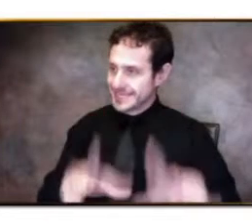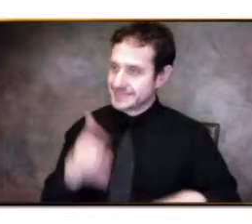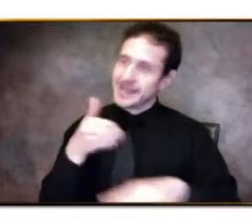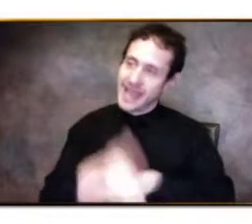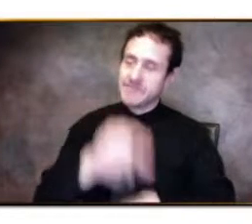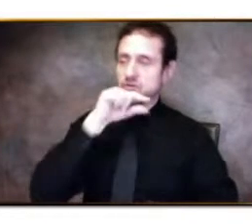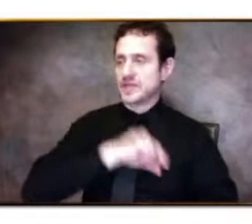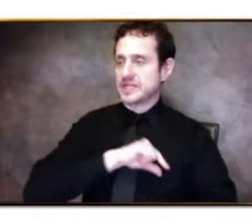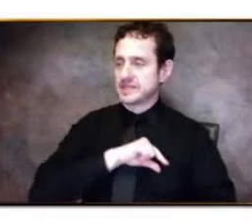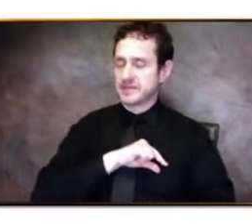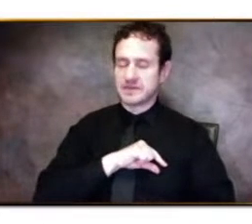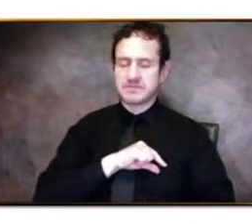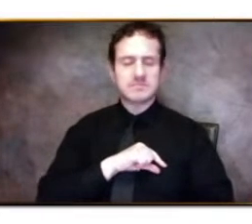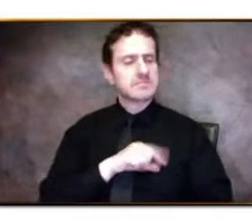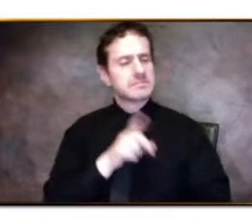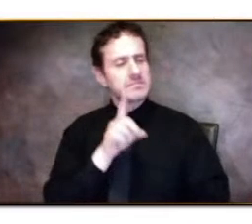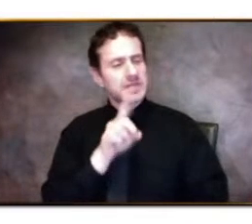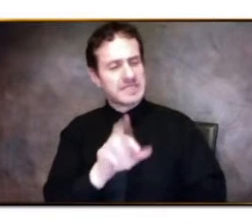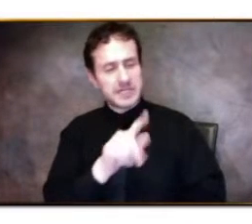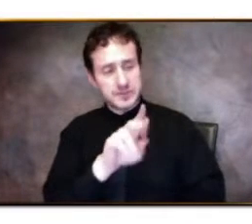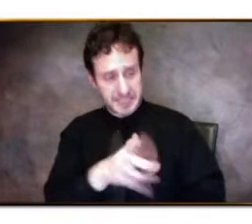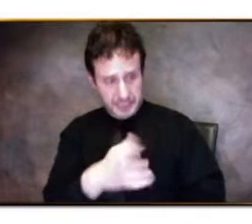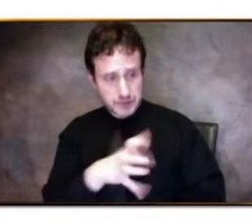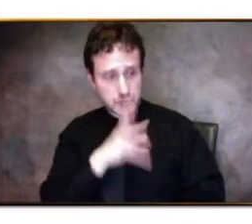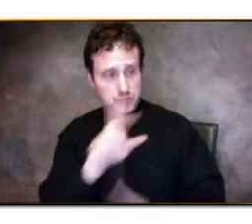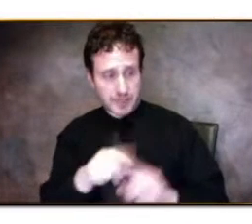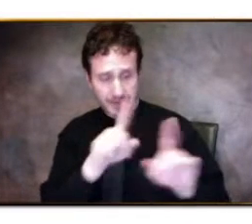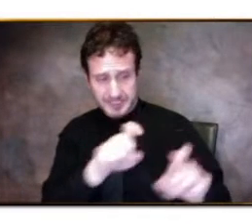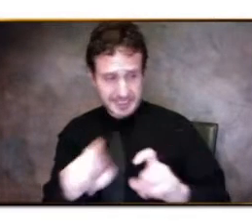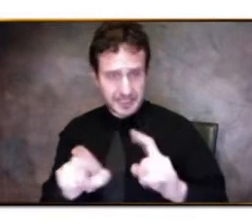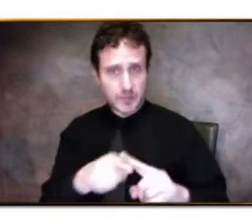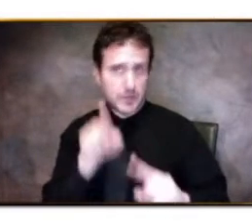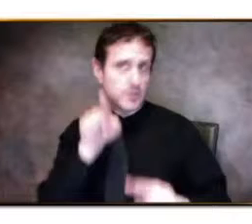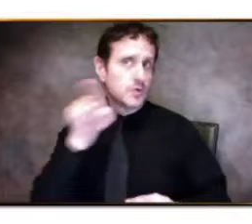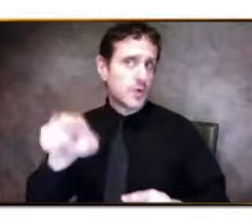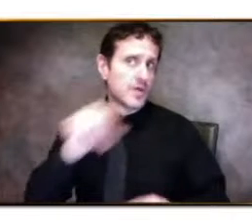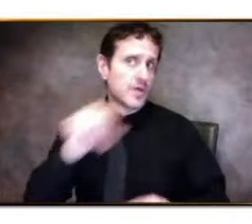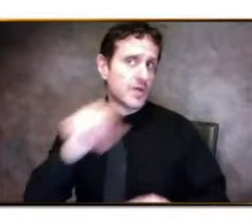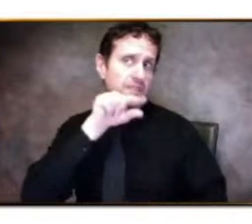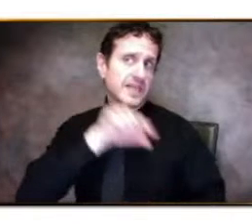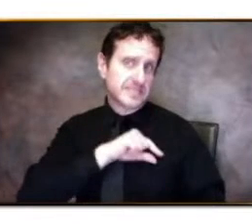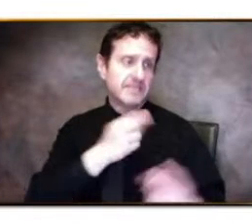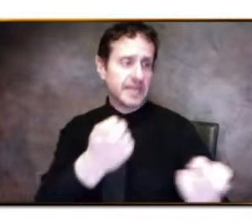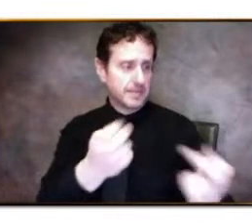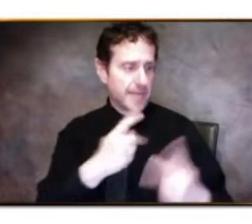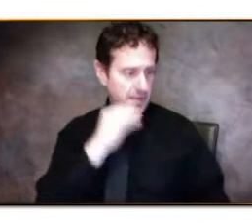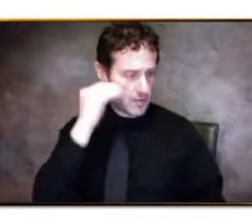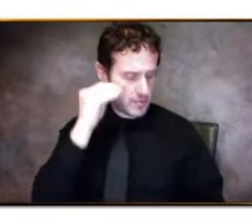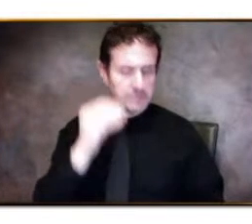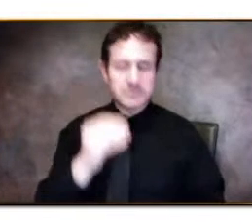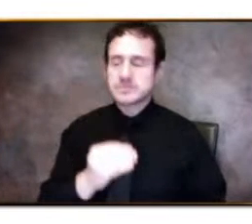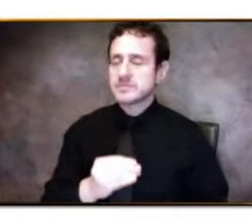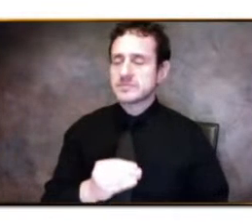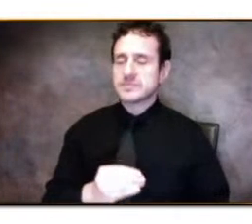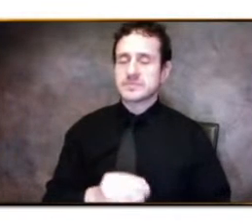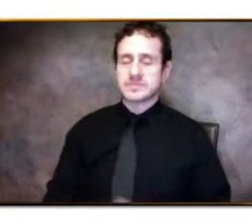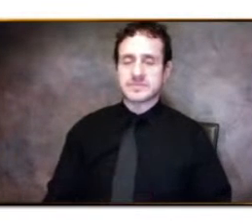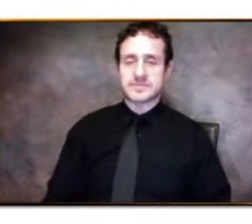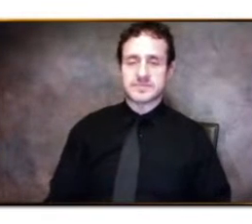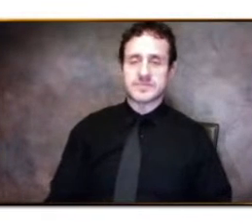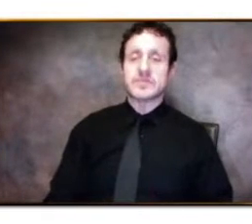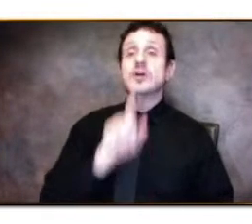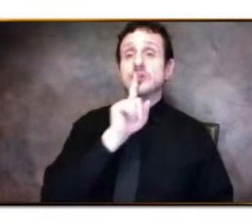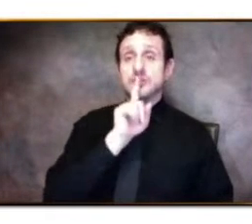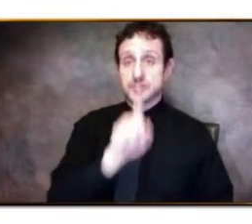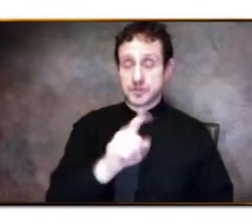Dr. Ezike, you want to talk about testing after coming back from Thanksgiving? Sure. So we know that it can take up